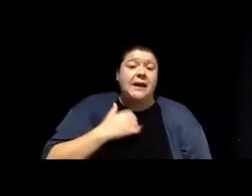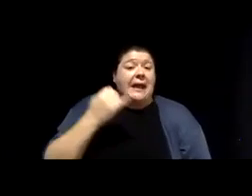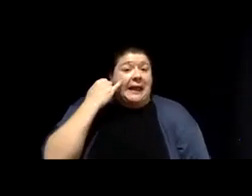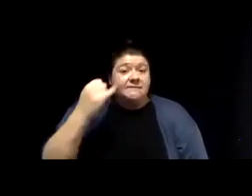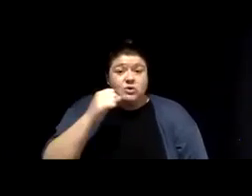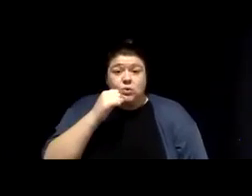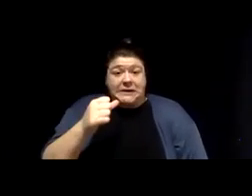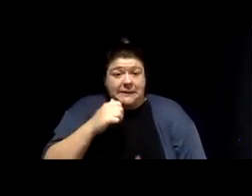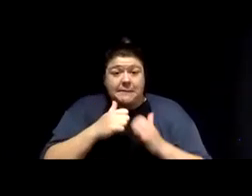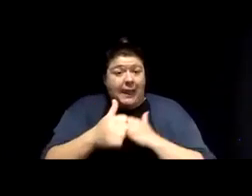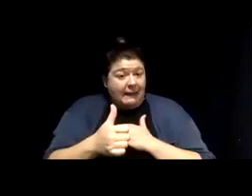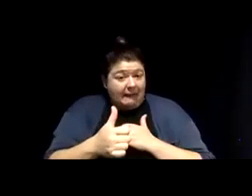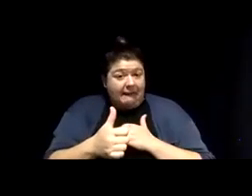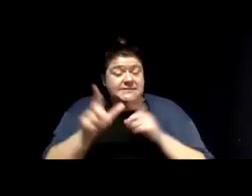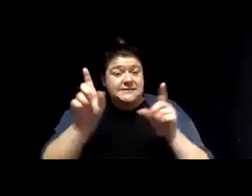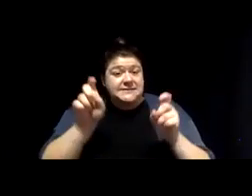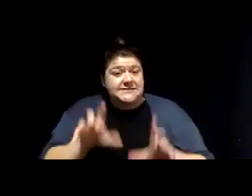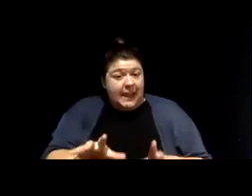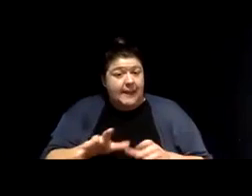not pass the exam, you have